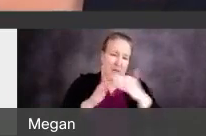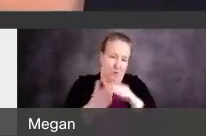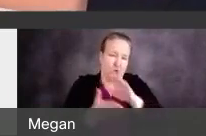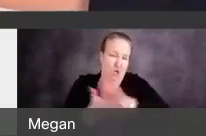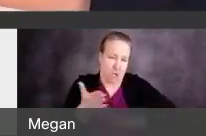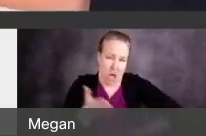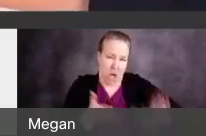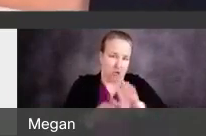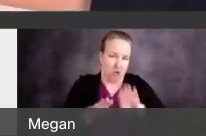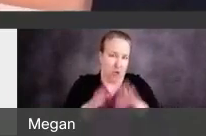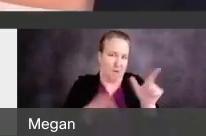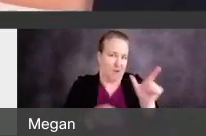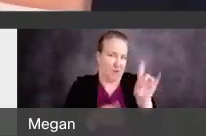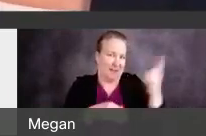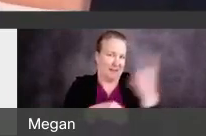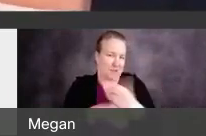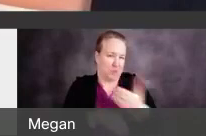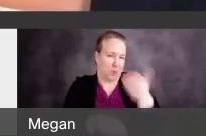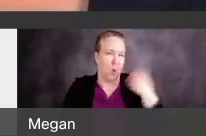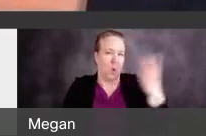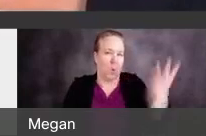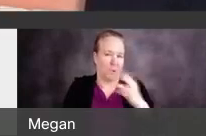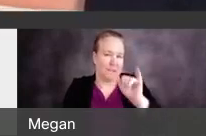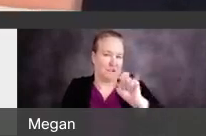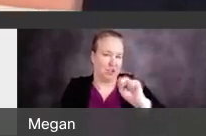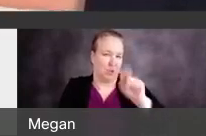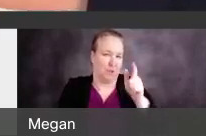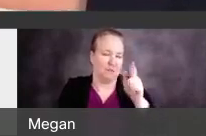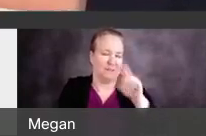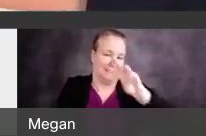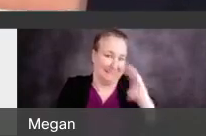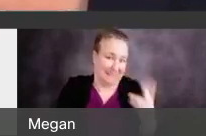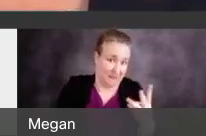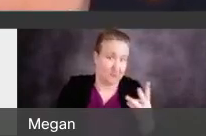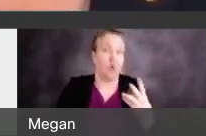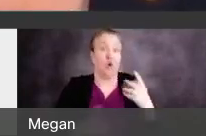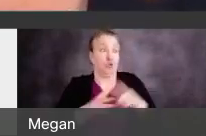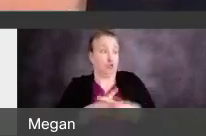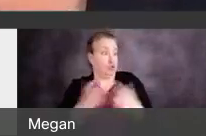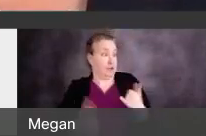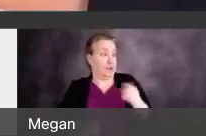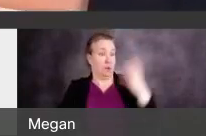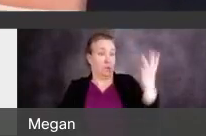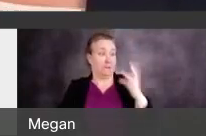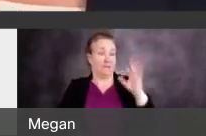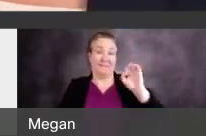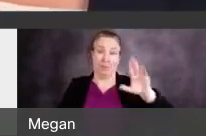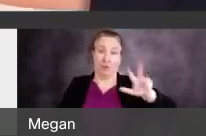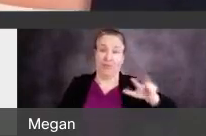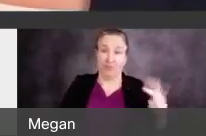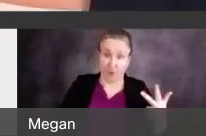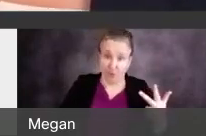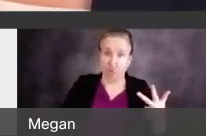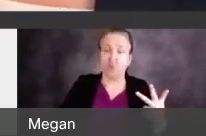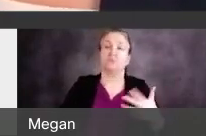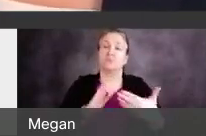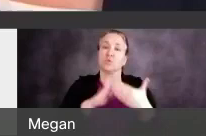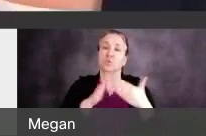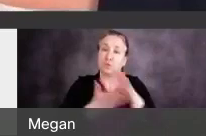days ago on Wednesday, January the 6th. Starting today, Wednesday, February the 3rd, the